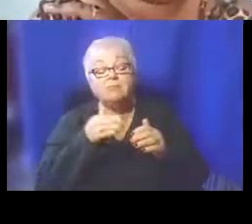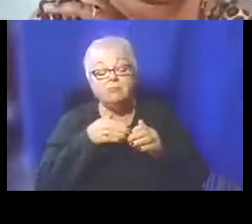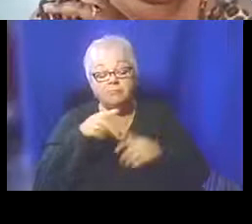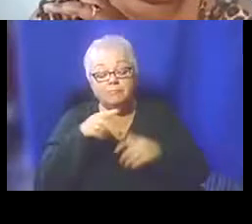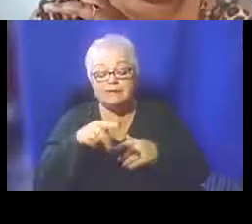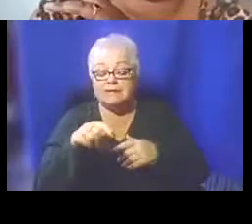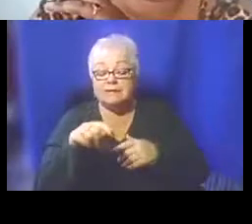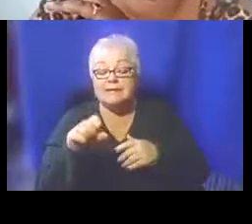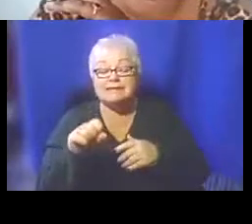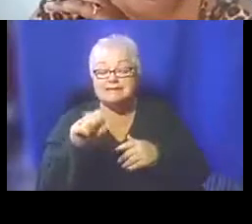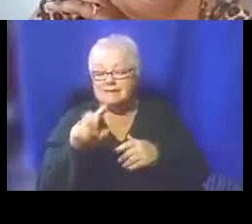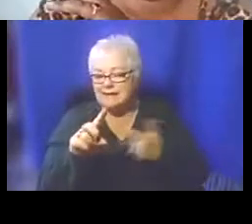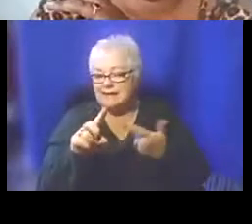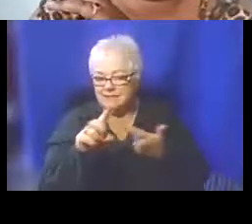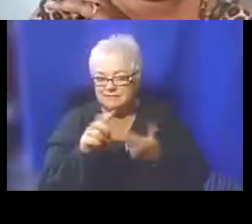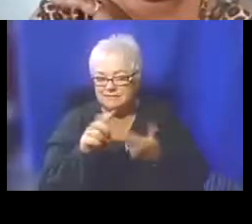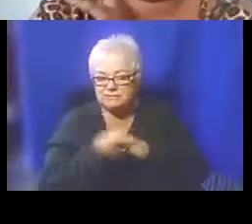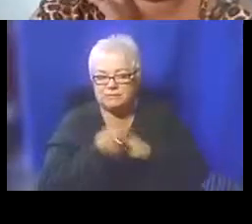I have